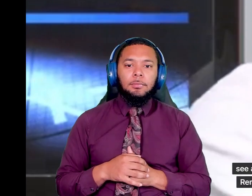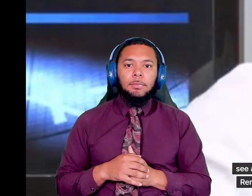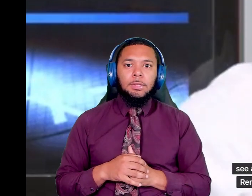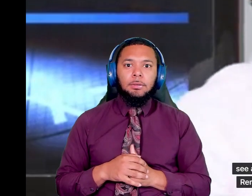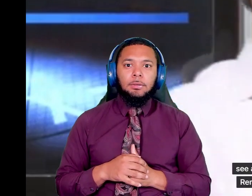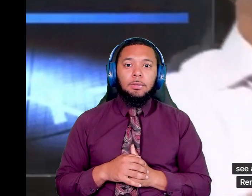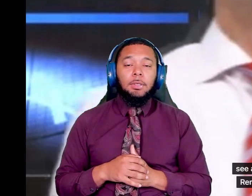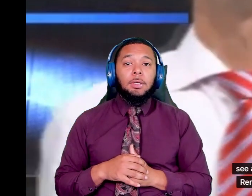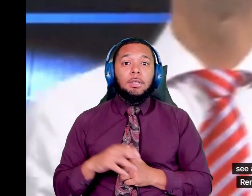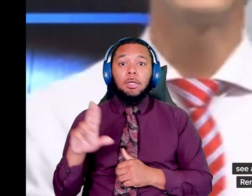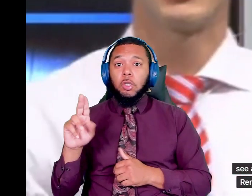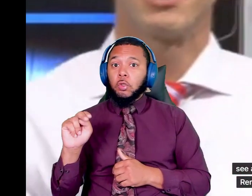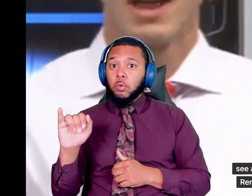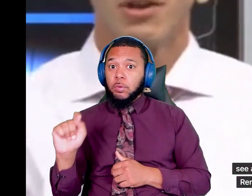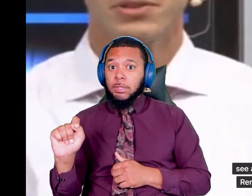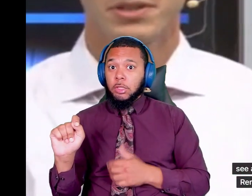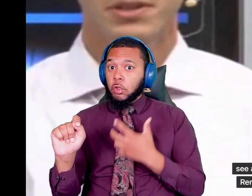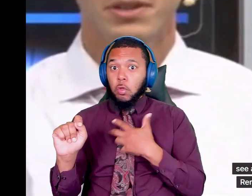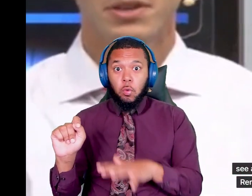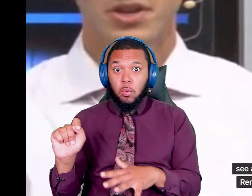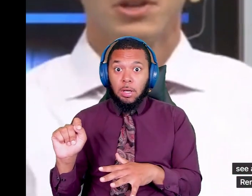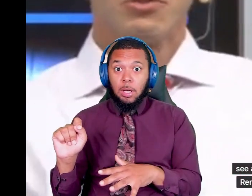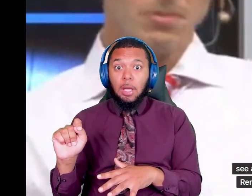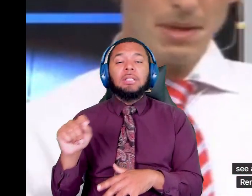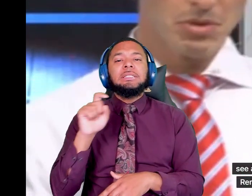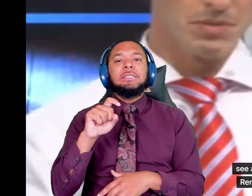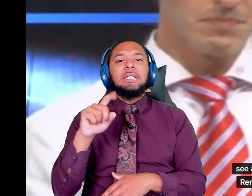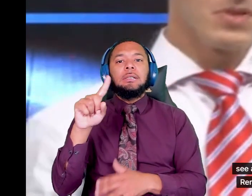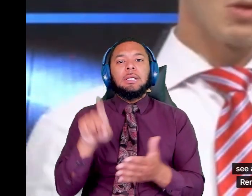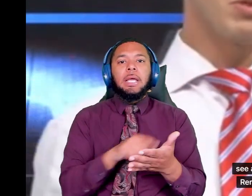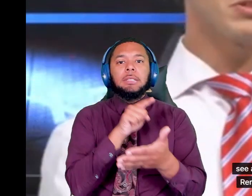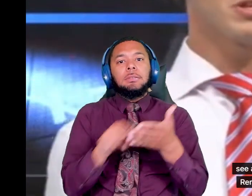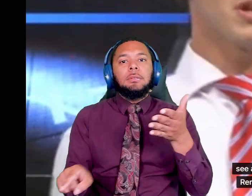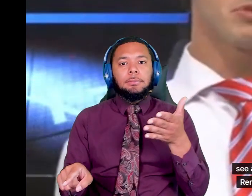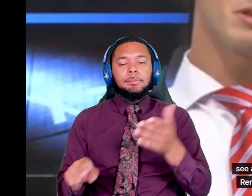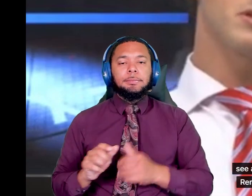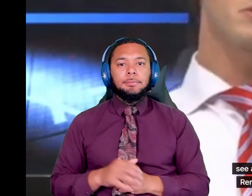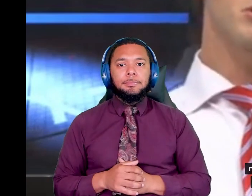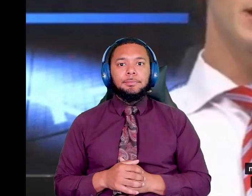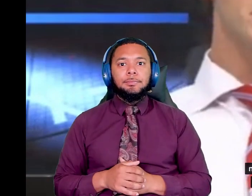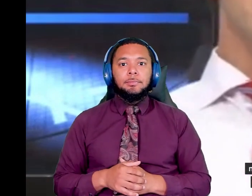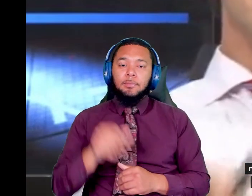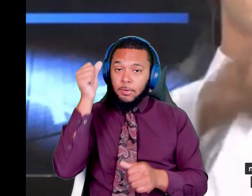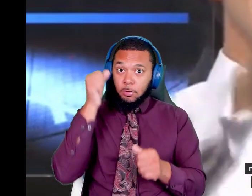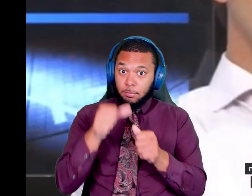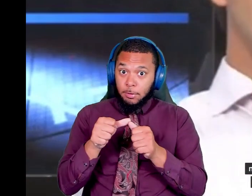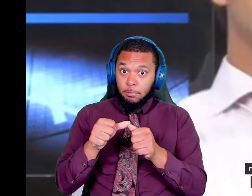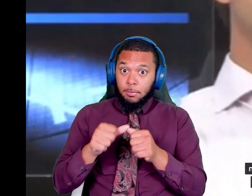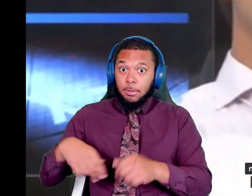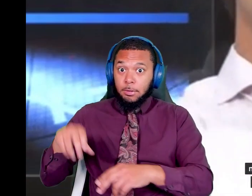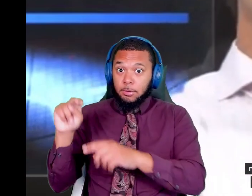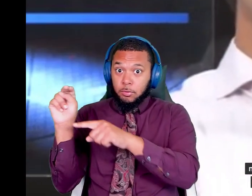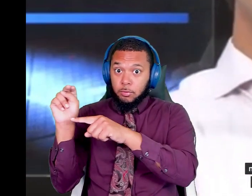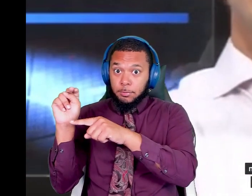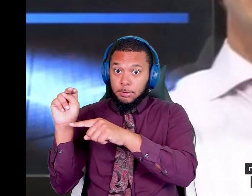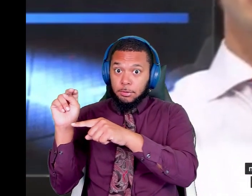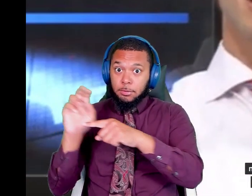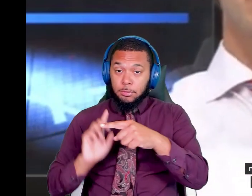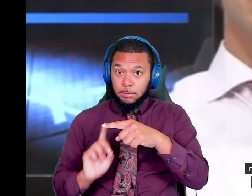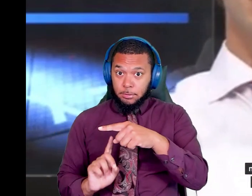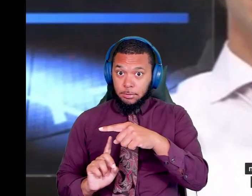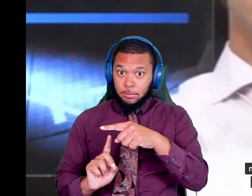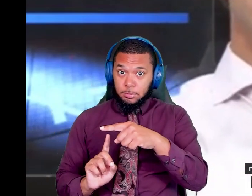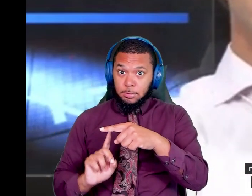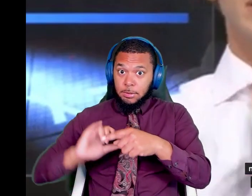see anymore should cancel each other out. Remember, when there's a number on the numerator and the denominator and they're